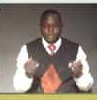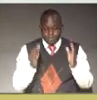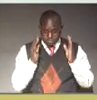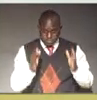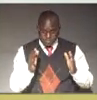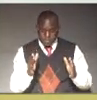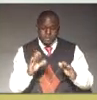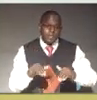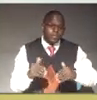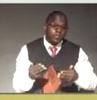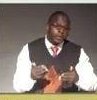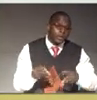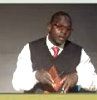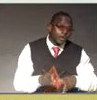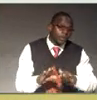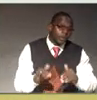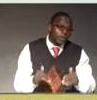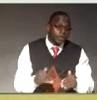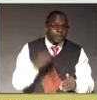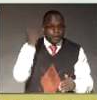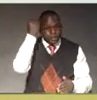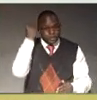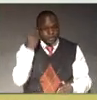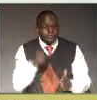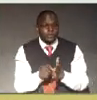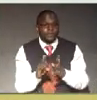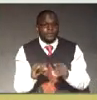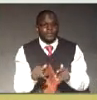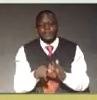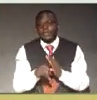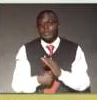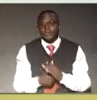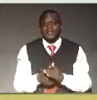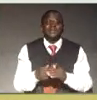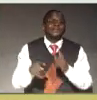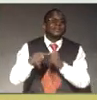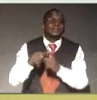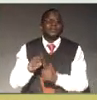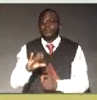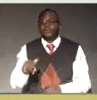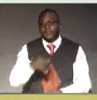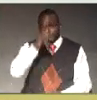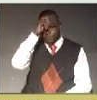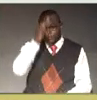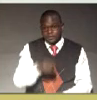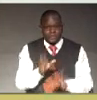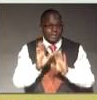the way courts deal with the case, but we will not go into the merits of any judgment. So if